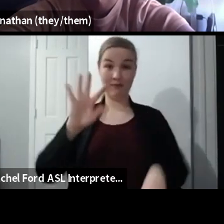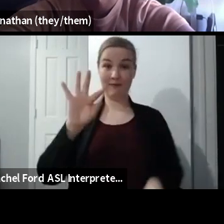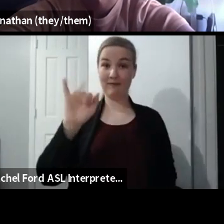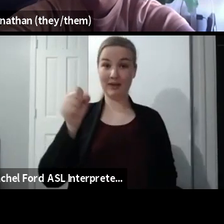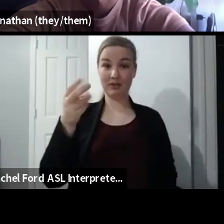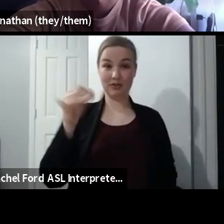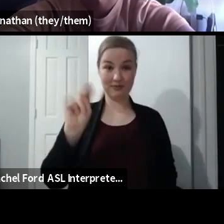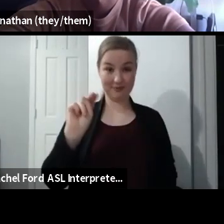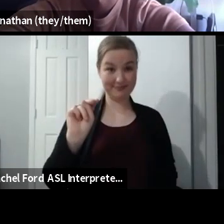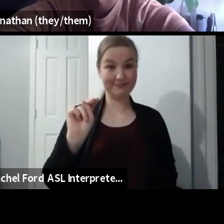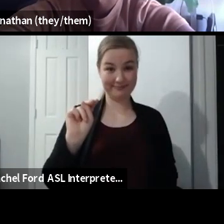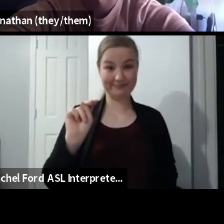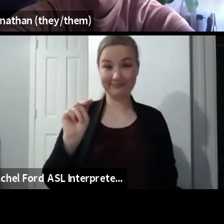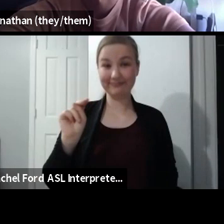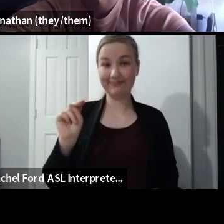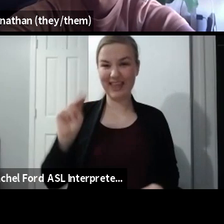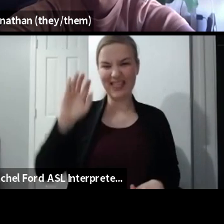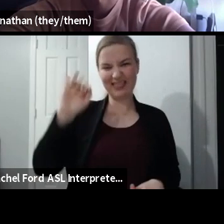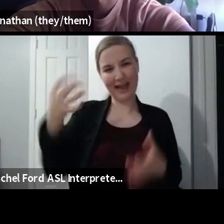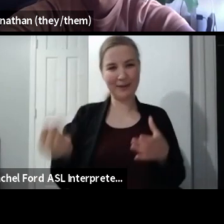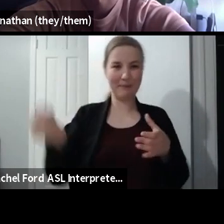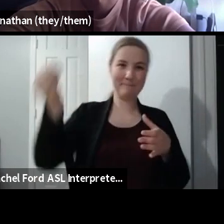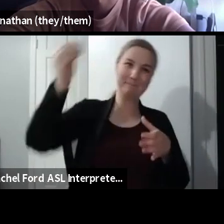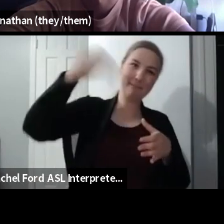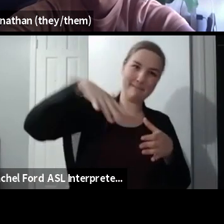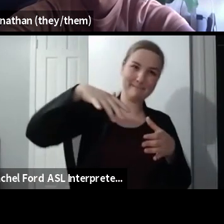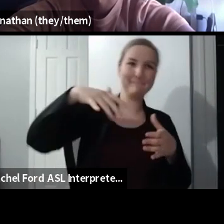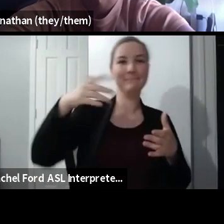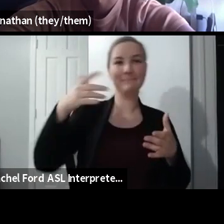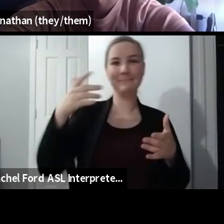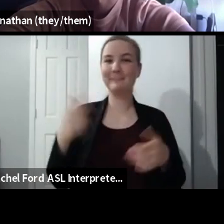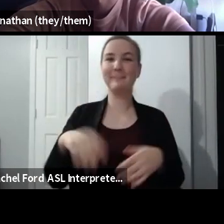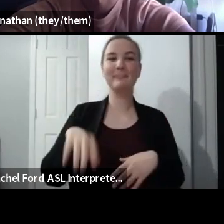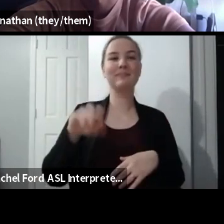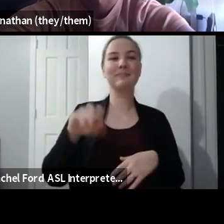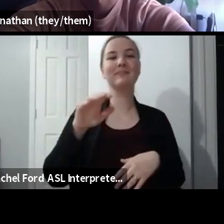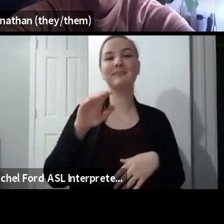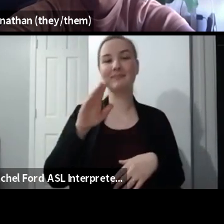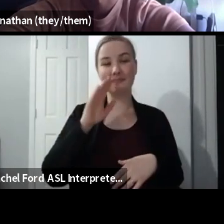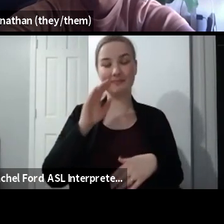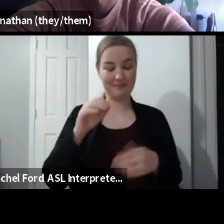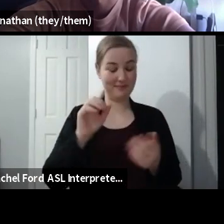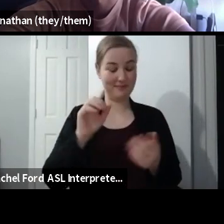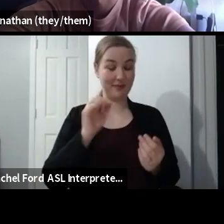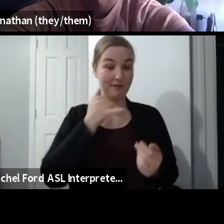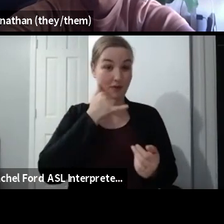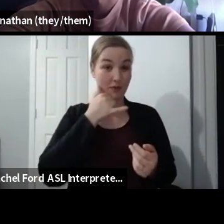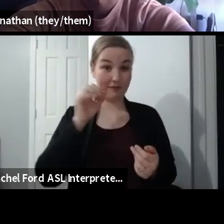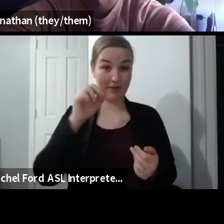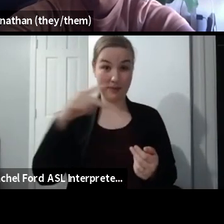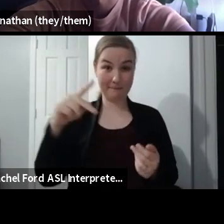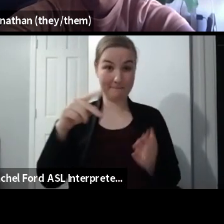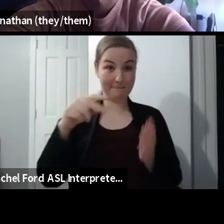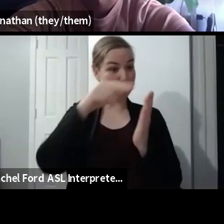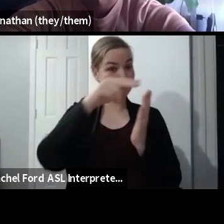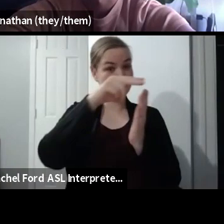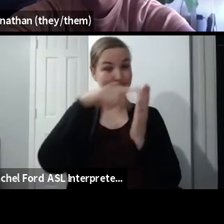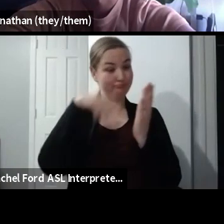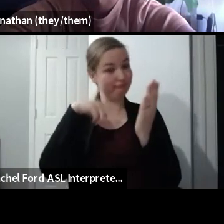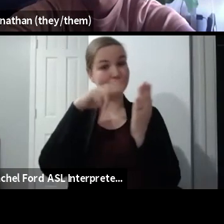I have some fashion runway apps on my phone, and at night I look at them and I just